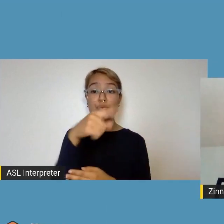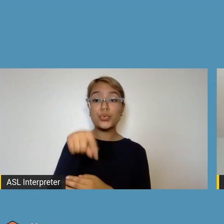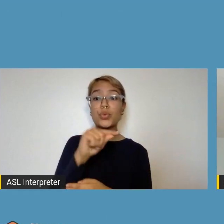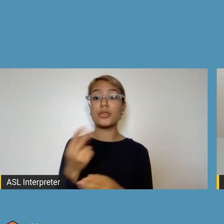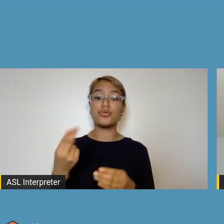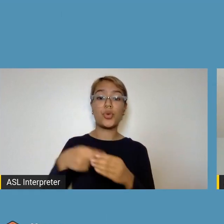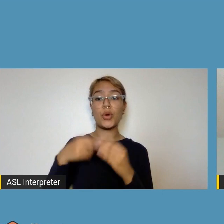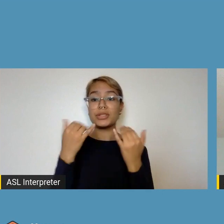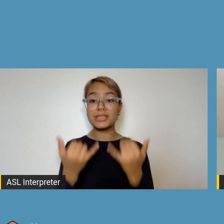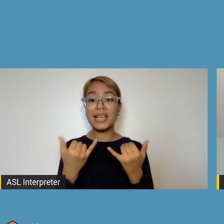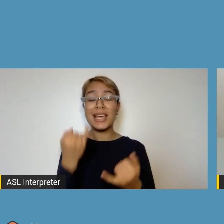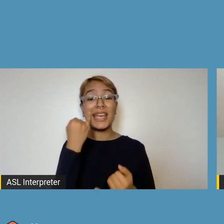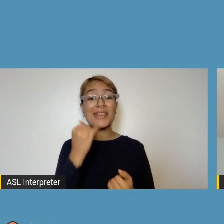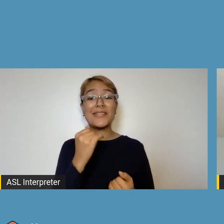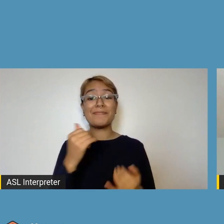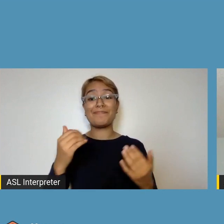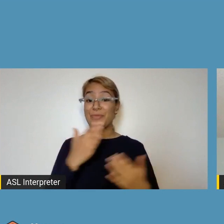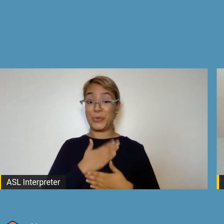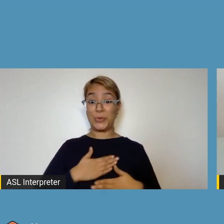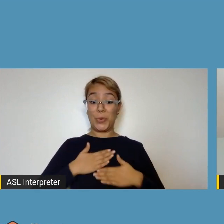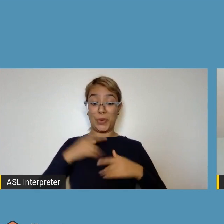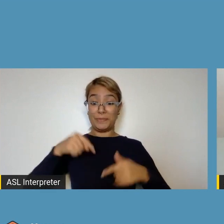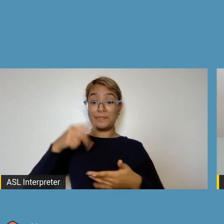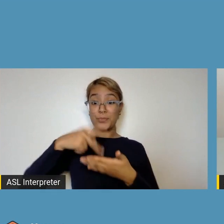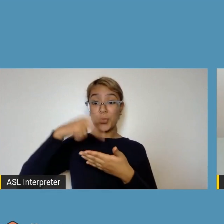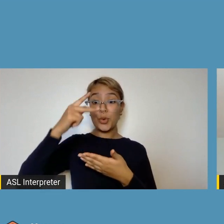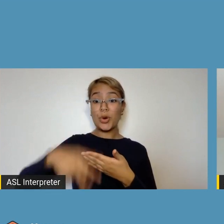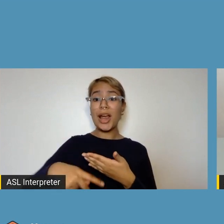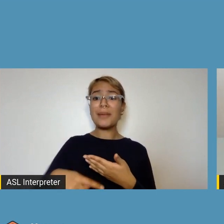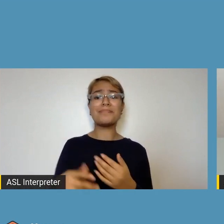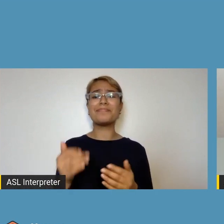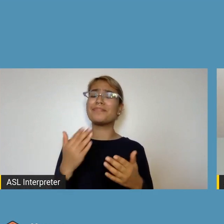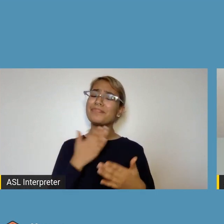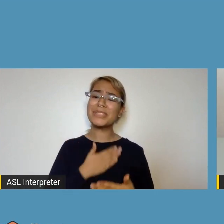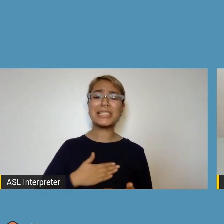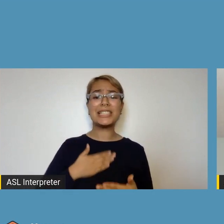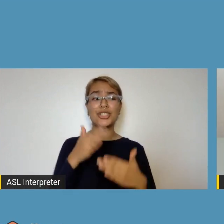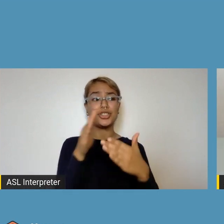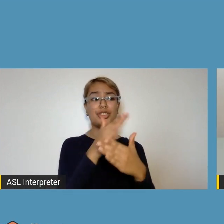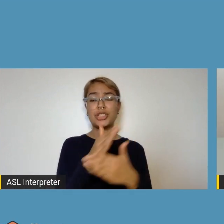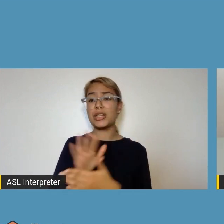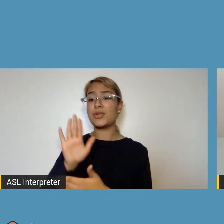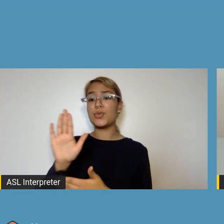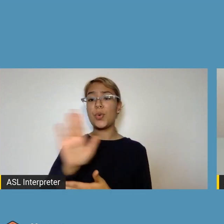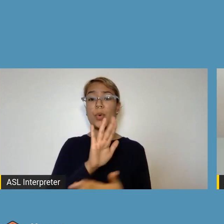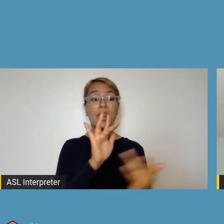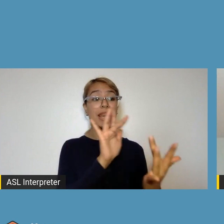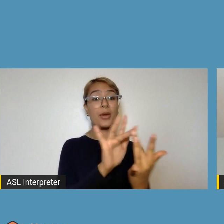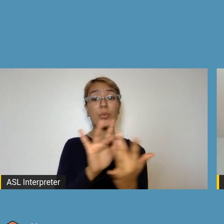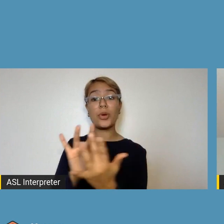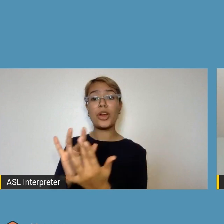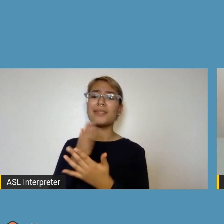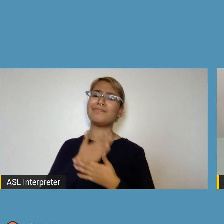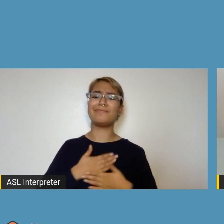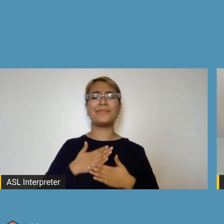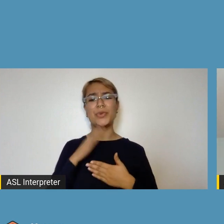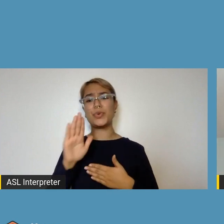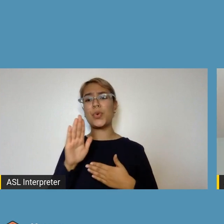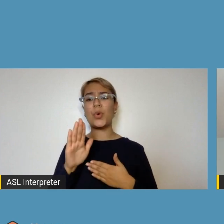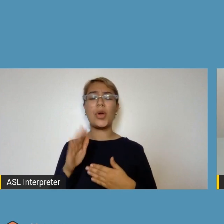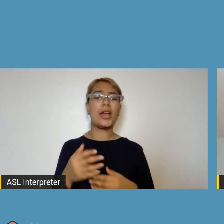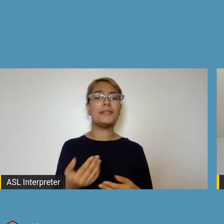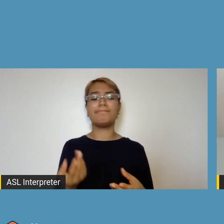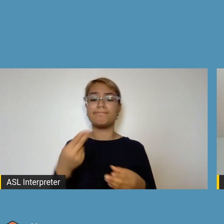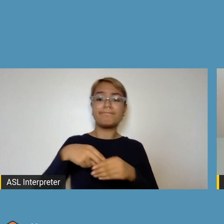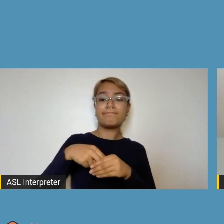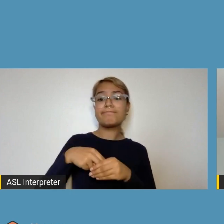today. If you did enjoy this program, please do us a favor and share it with your network. We really appreciate participation and we hope to